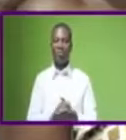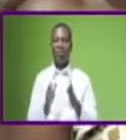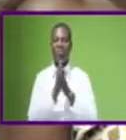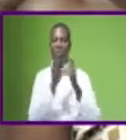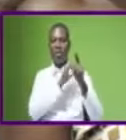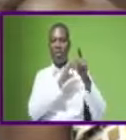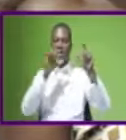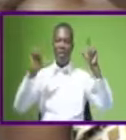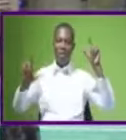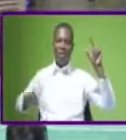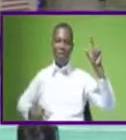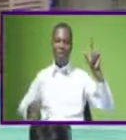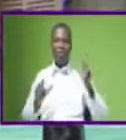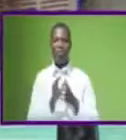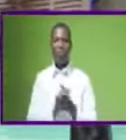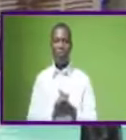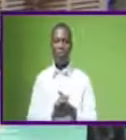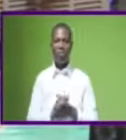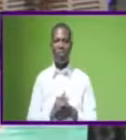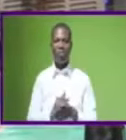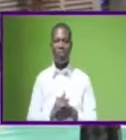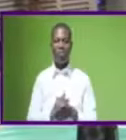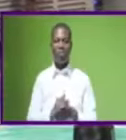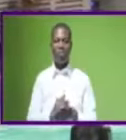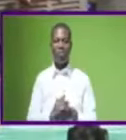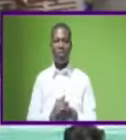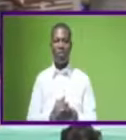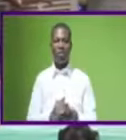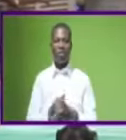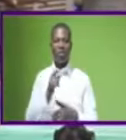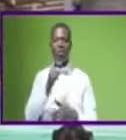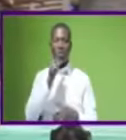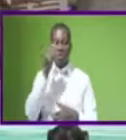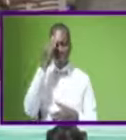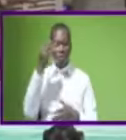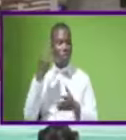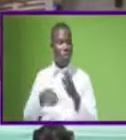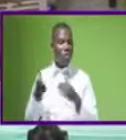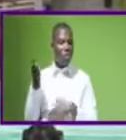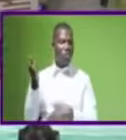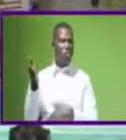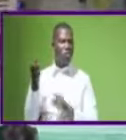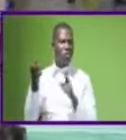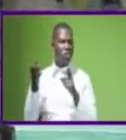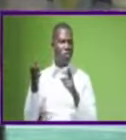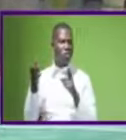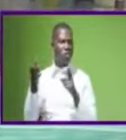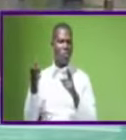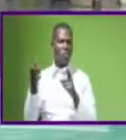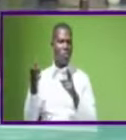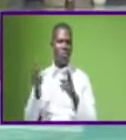praise the Lord. Hallelujah. Munne modie wo ho. Debi.